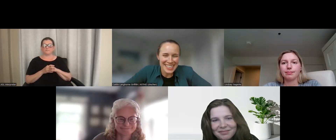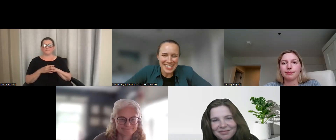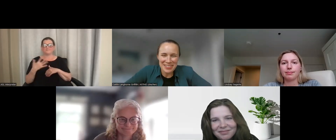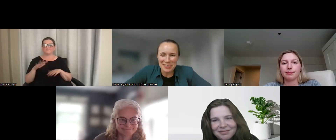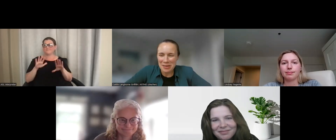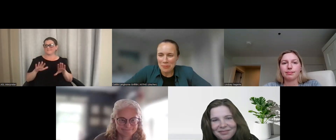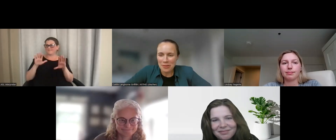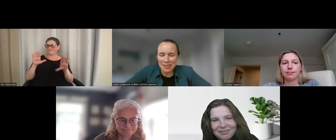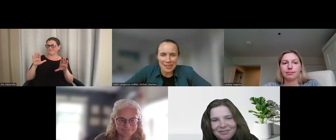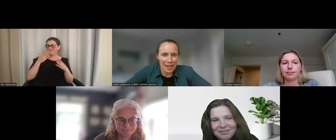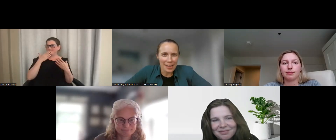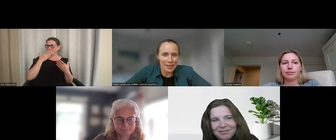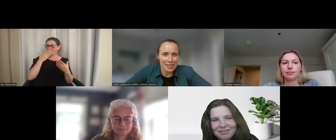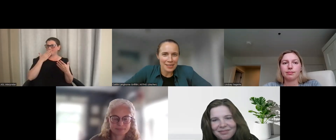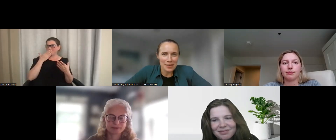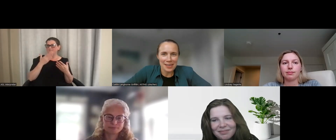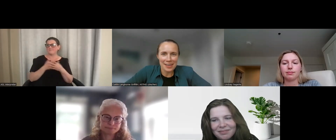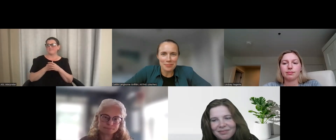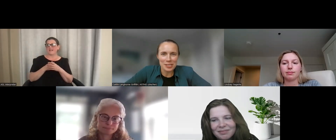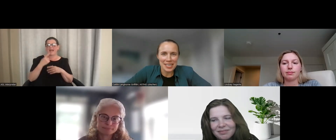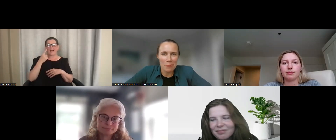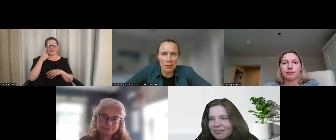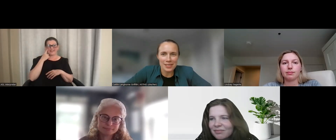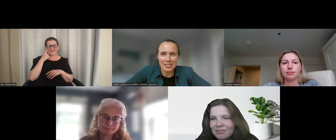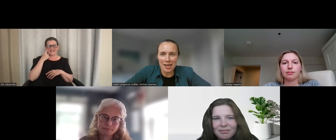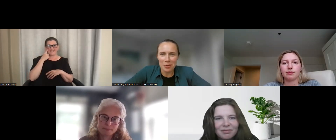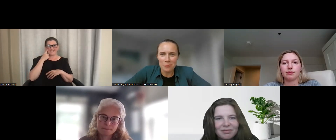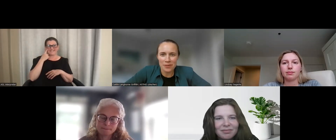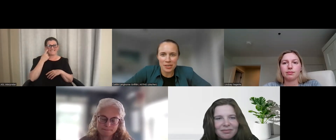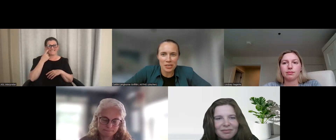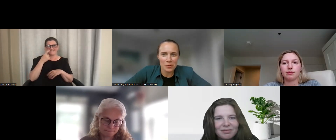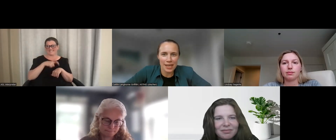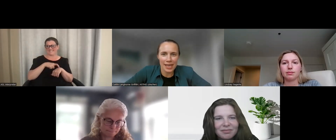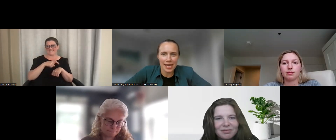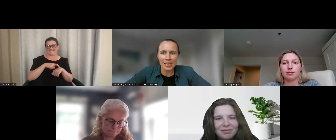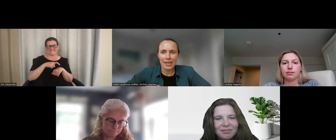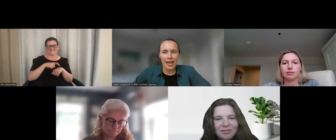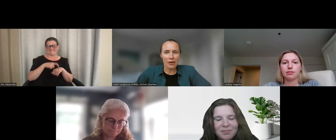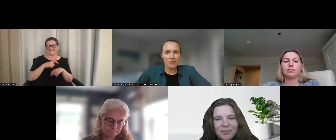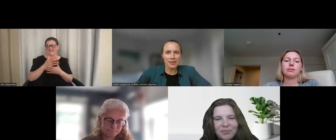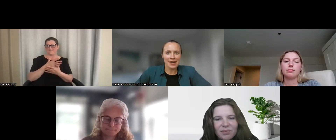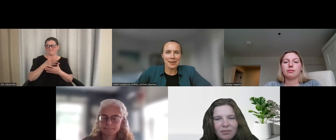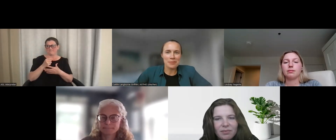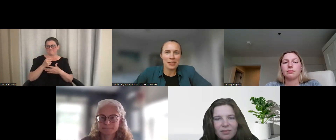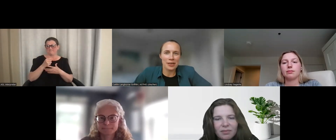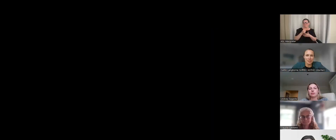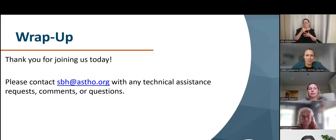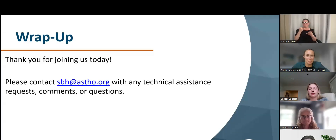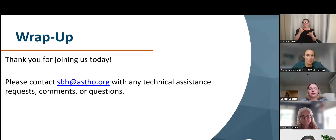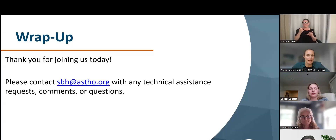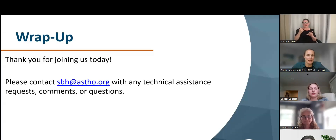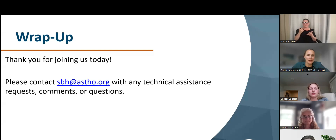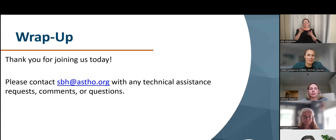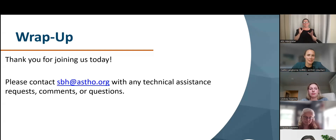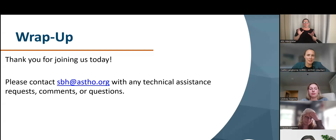Fantastic, thank you. Well, I think we just came up on time for Q&A. However, encourage